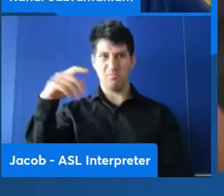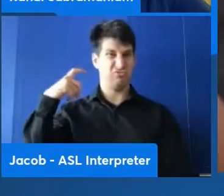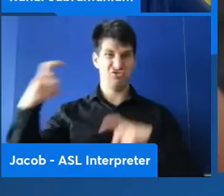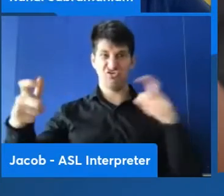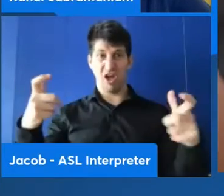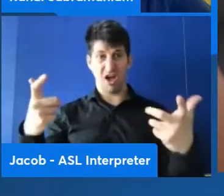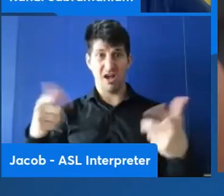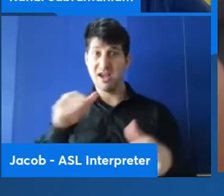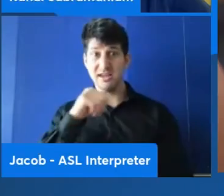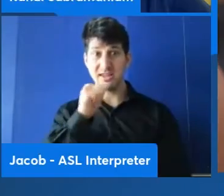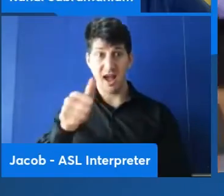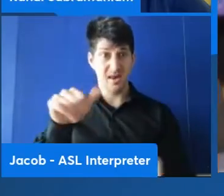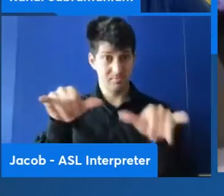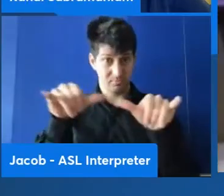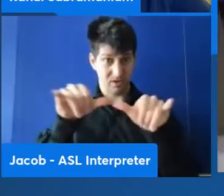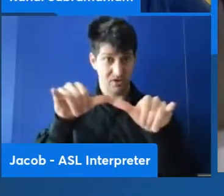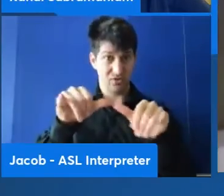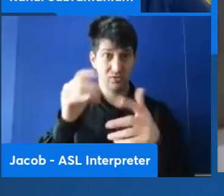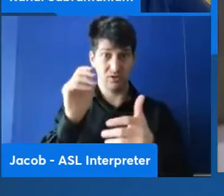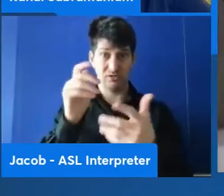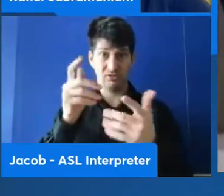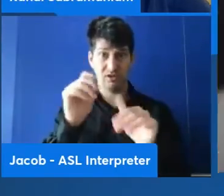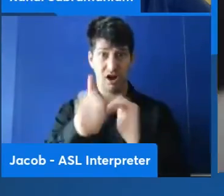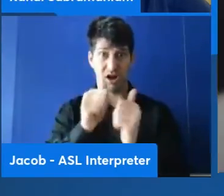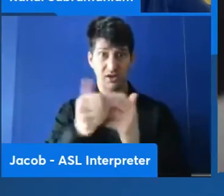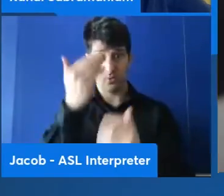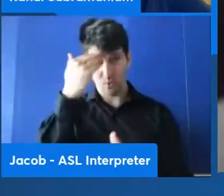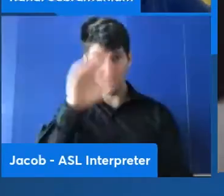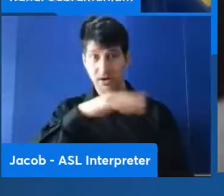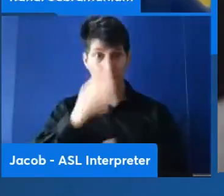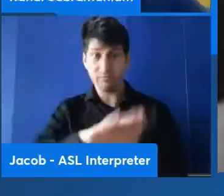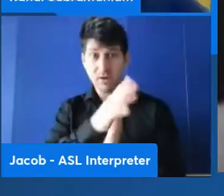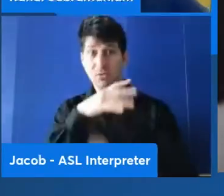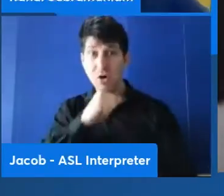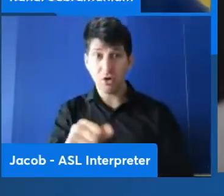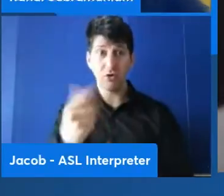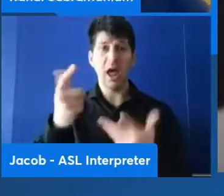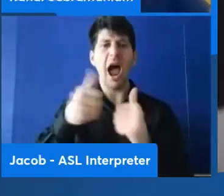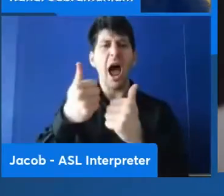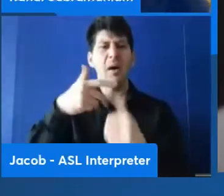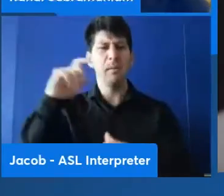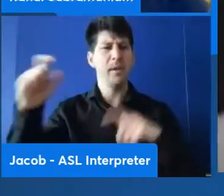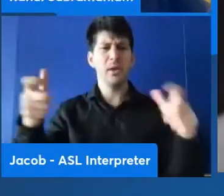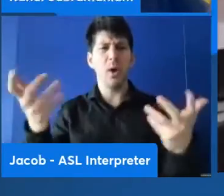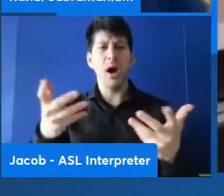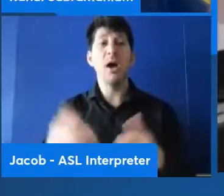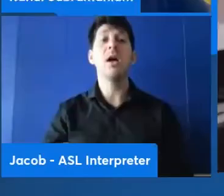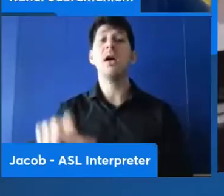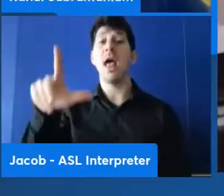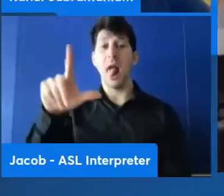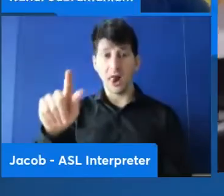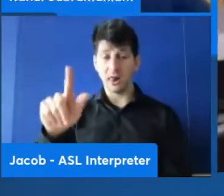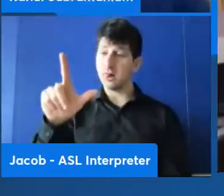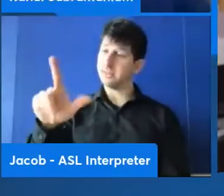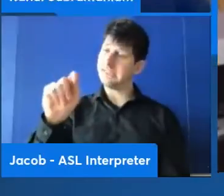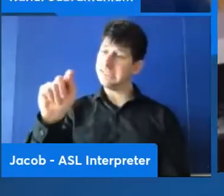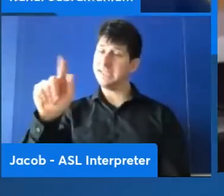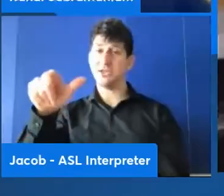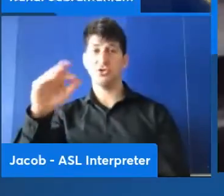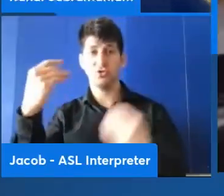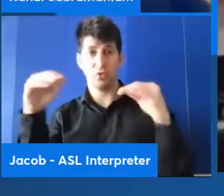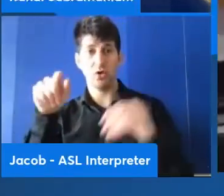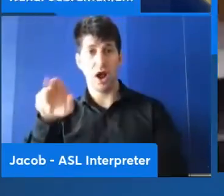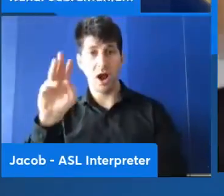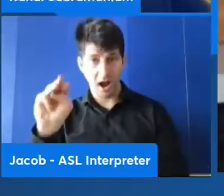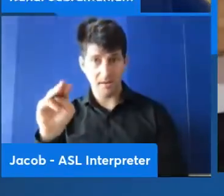not a measuring contest. Just never gets old, you know? I think the only way to get a bigger one is to buy one on lttstore.com. Oh yeah, by the